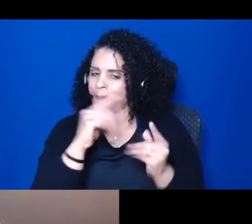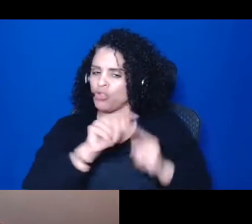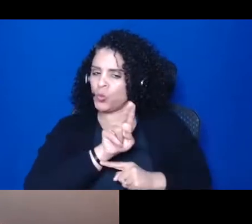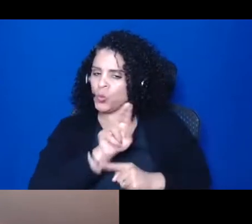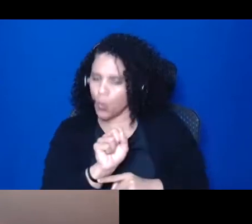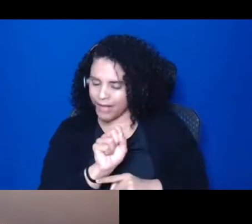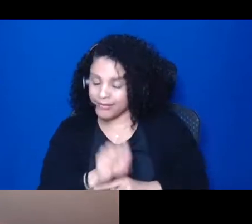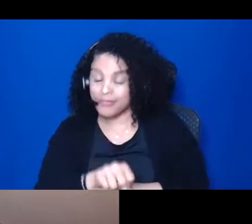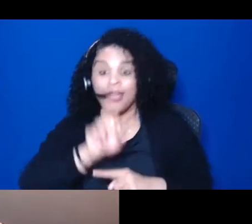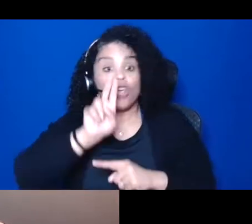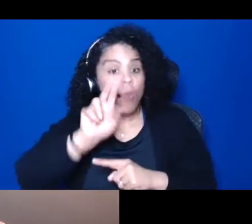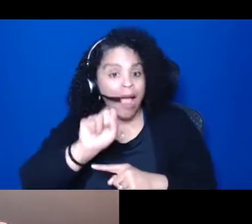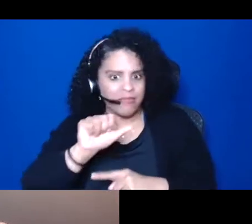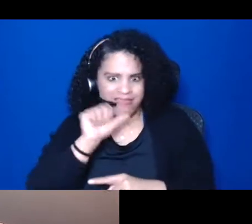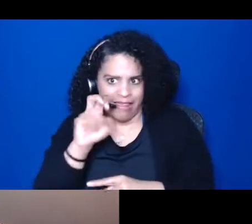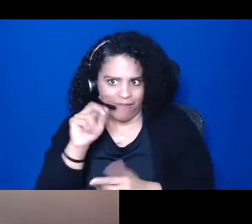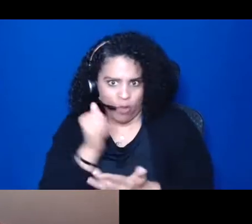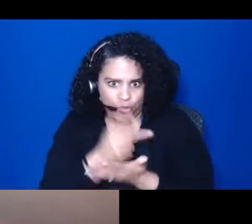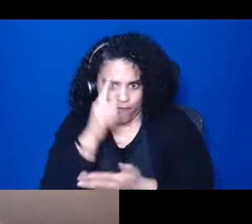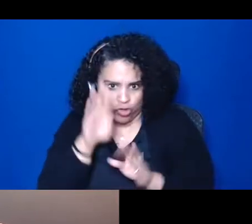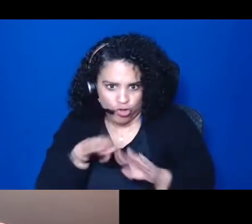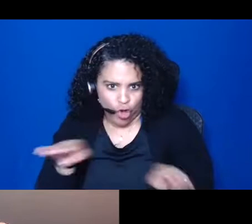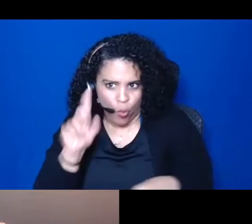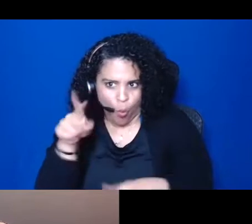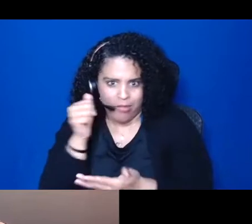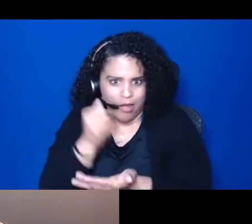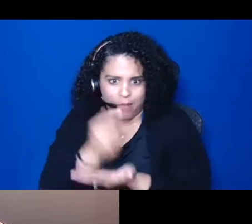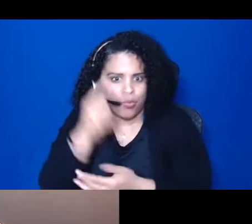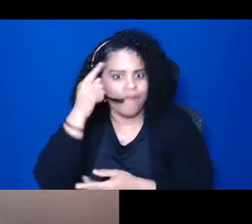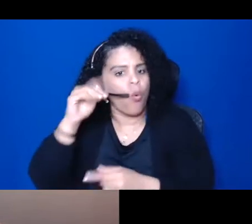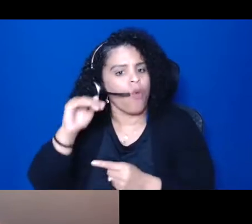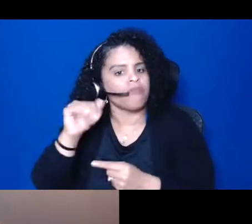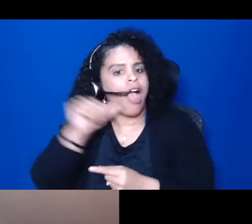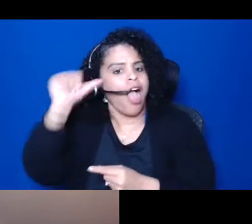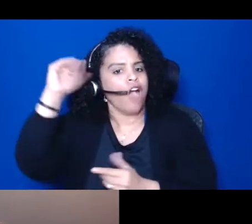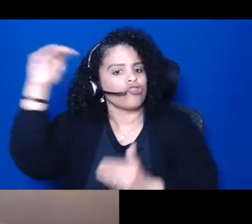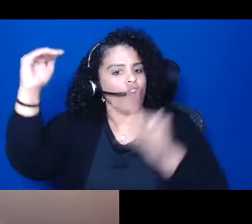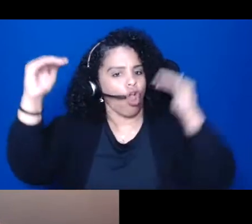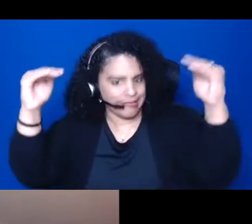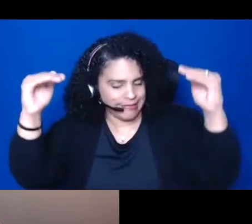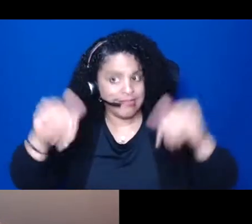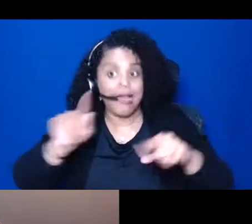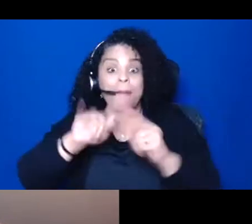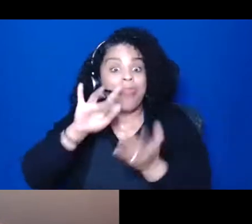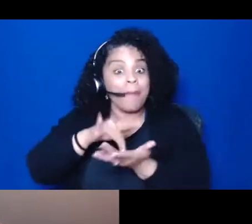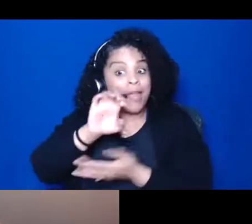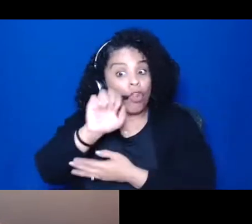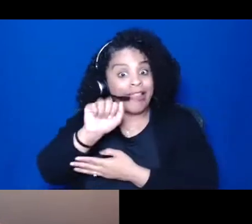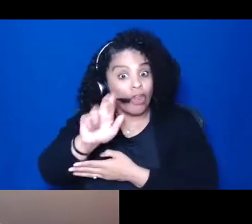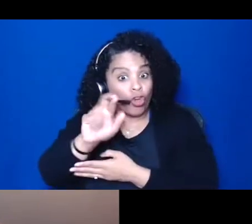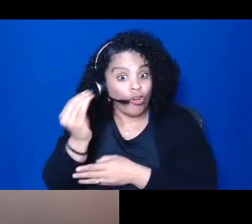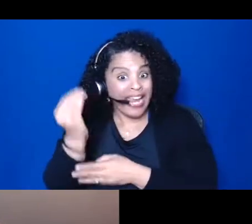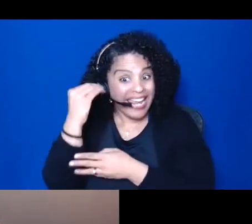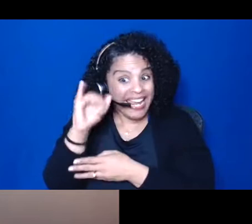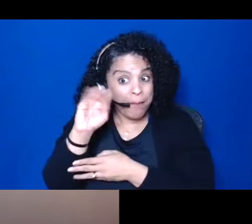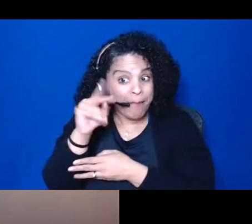States. In the United States, they're not even approved for children. They're only approved for adults. But the middle ear implant